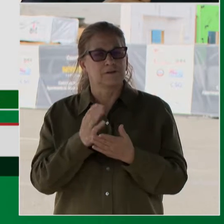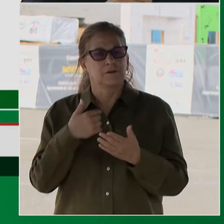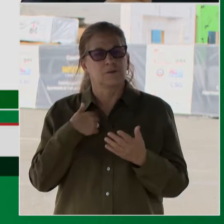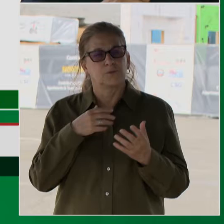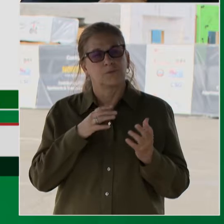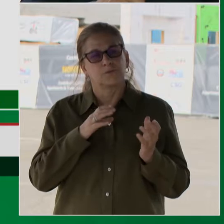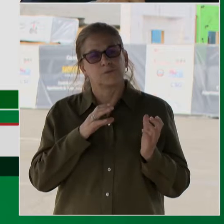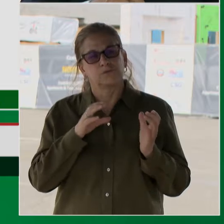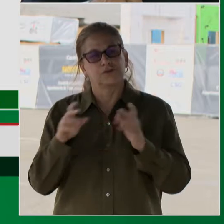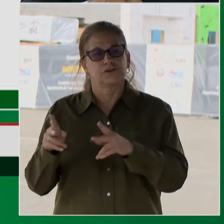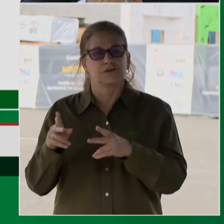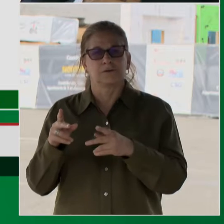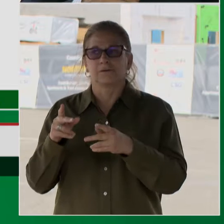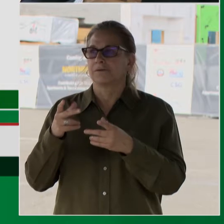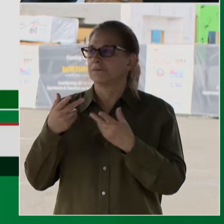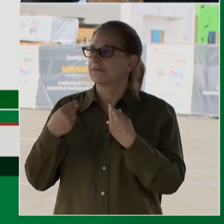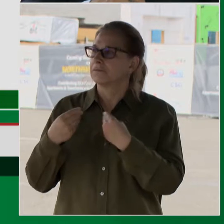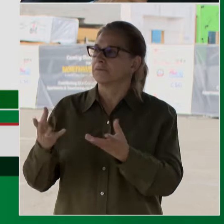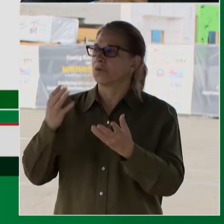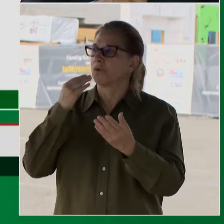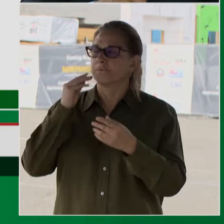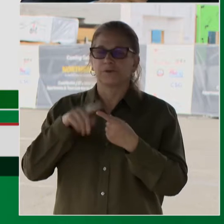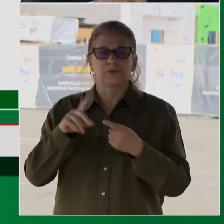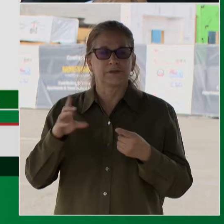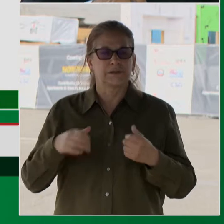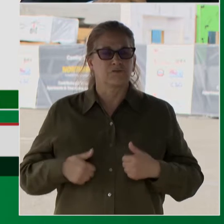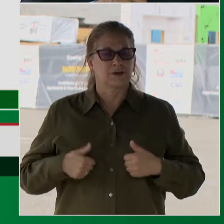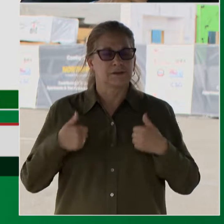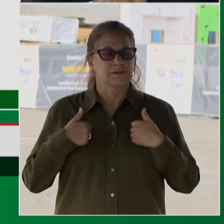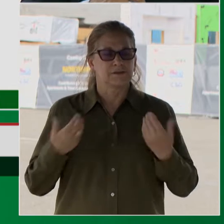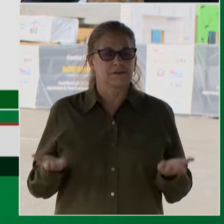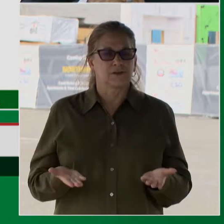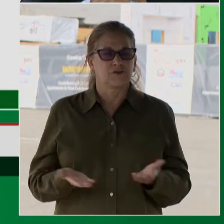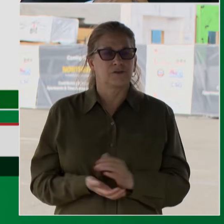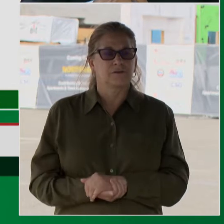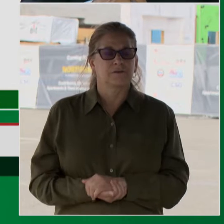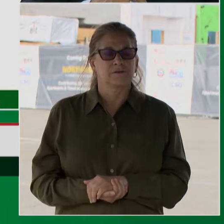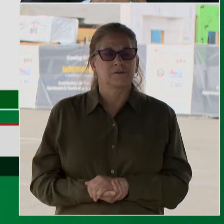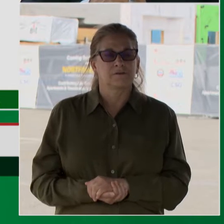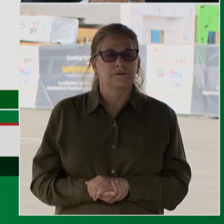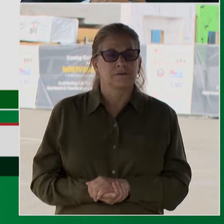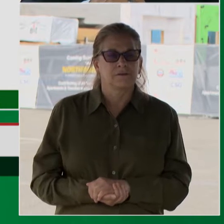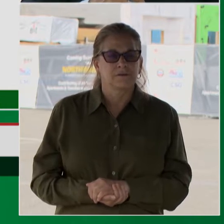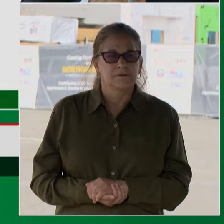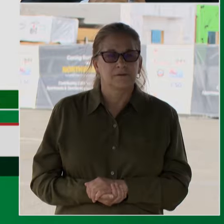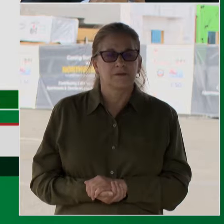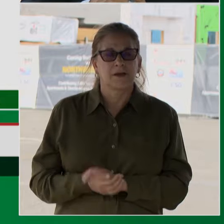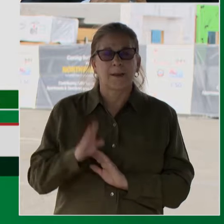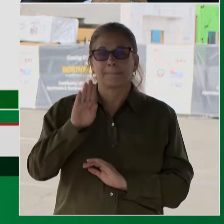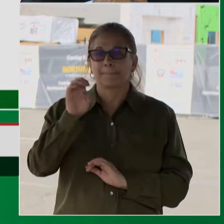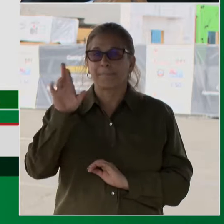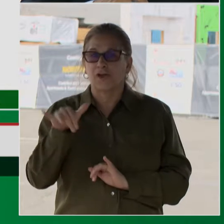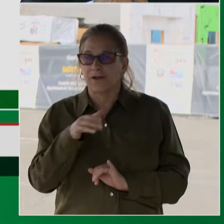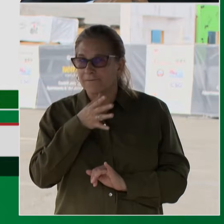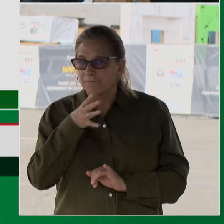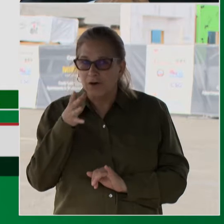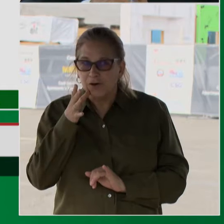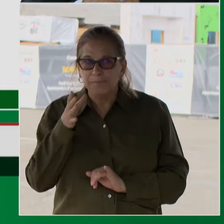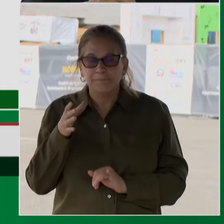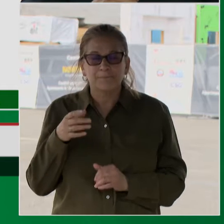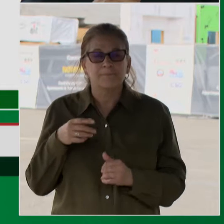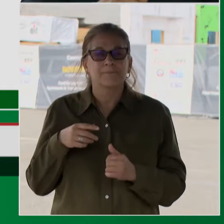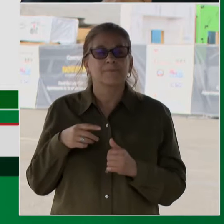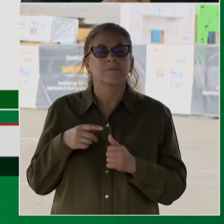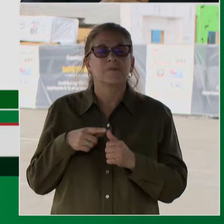communities project. Continuing of the Housing Authority, both Barry Farm and Park Morton saw an increase in funding from prior